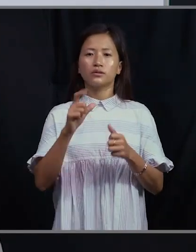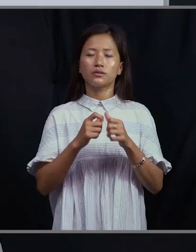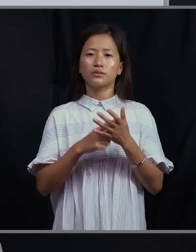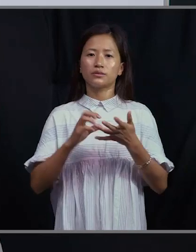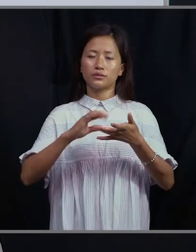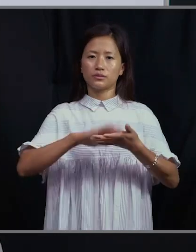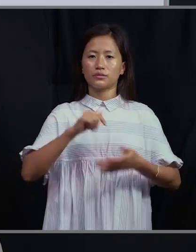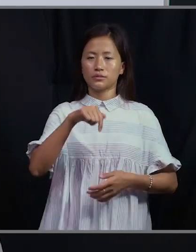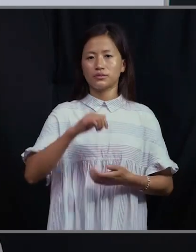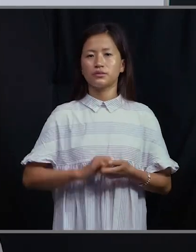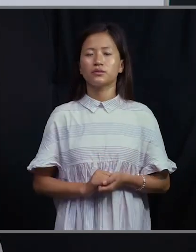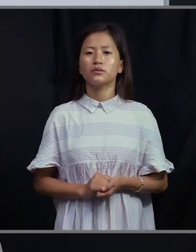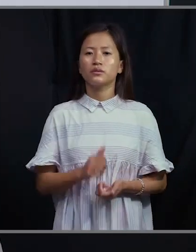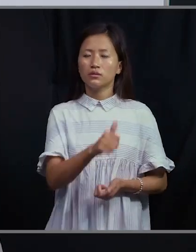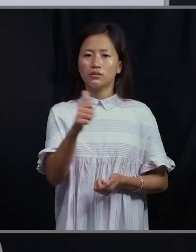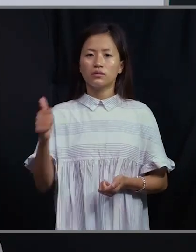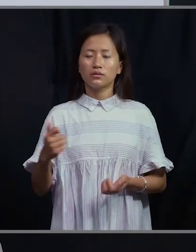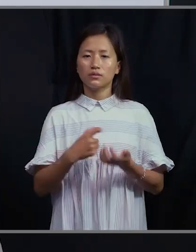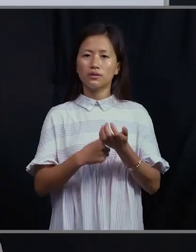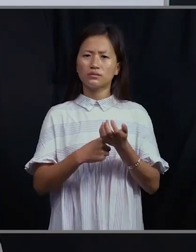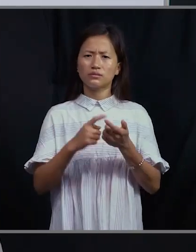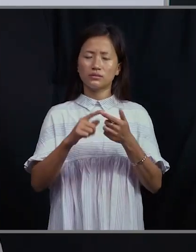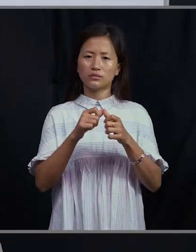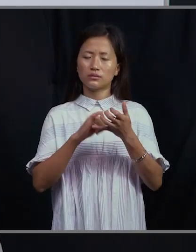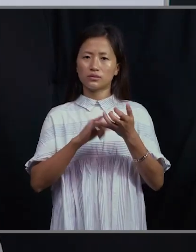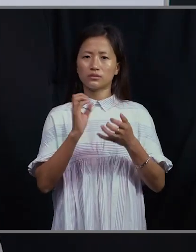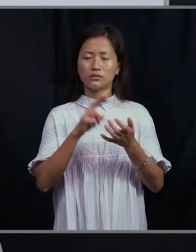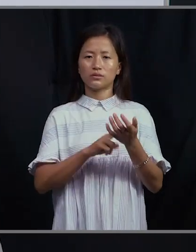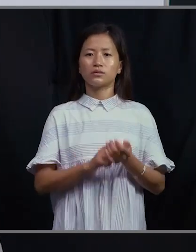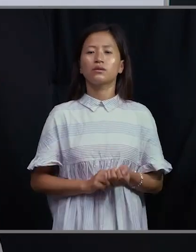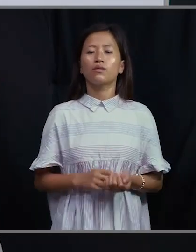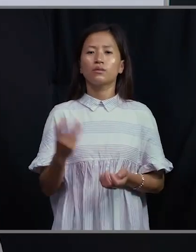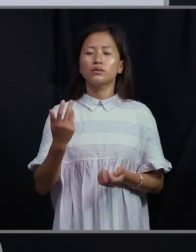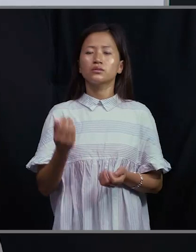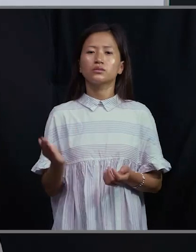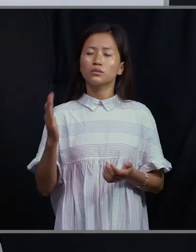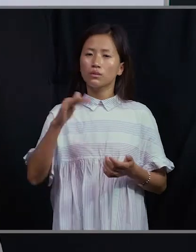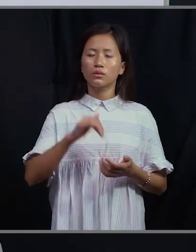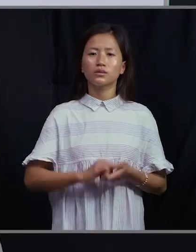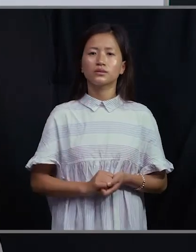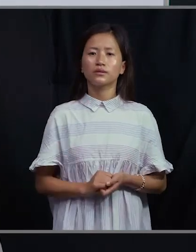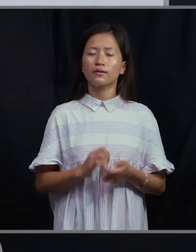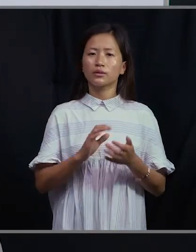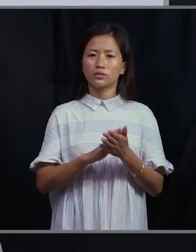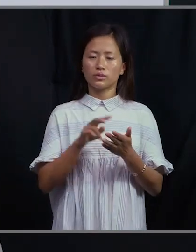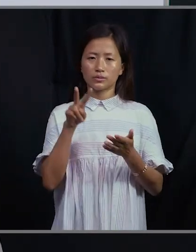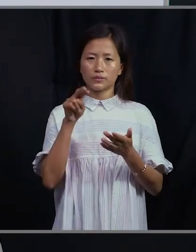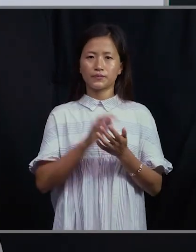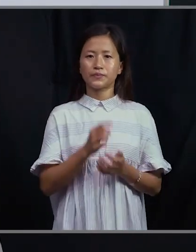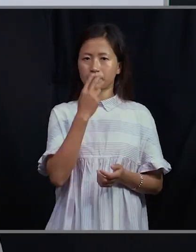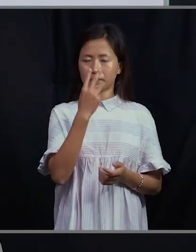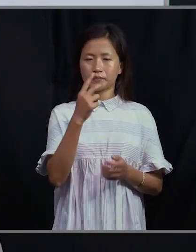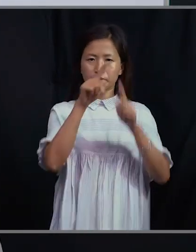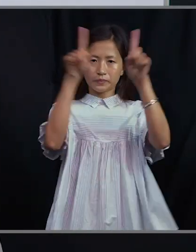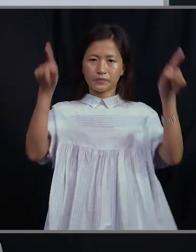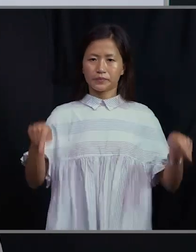and again, there is another reason why it is called as irregular or fasid marriage is that, okay,